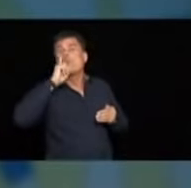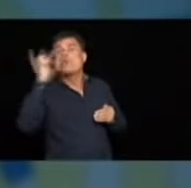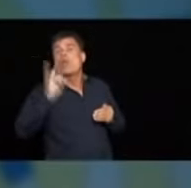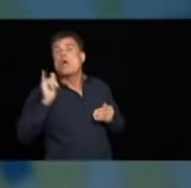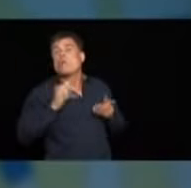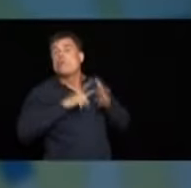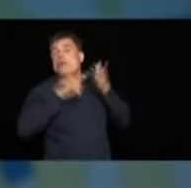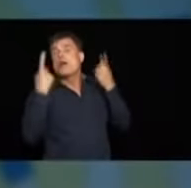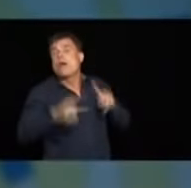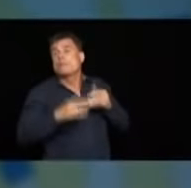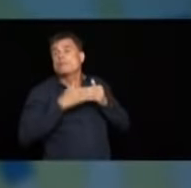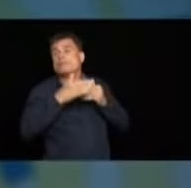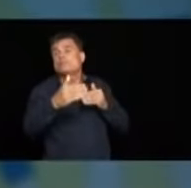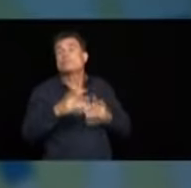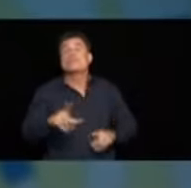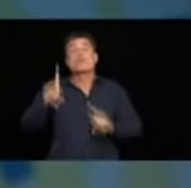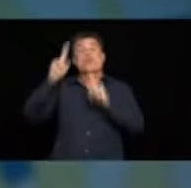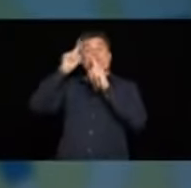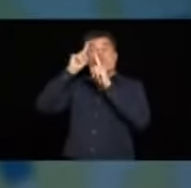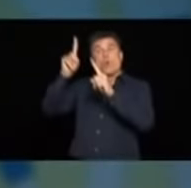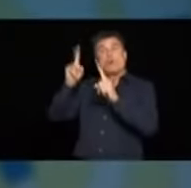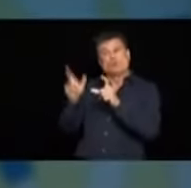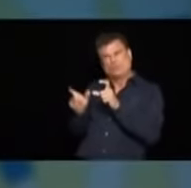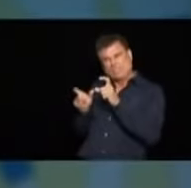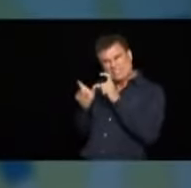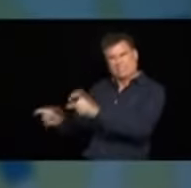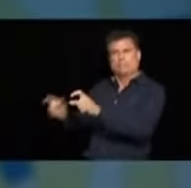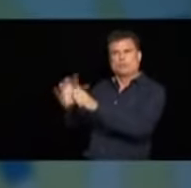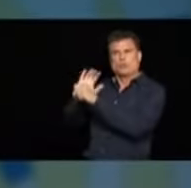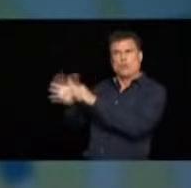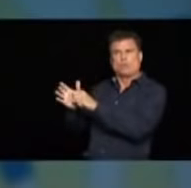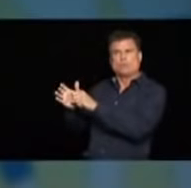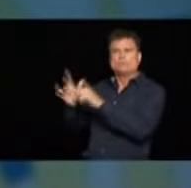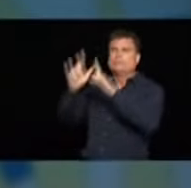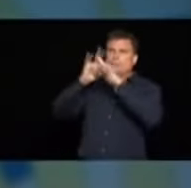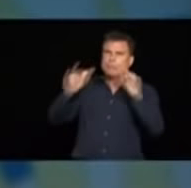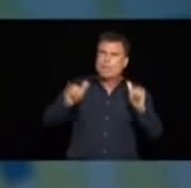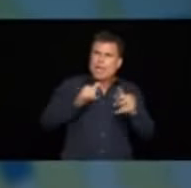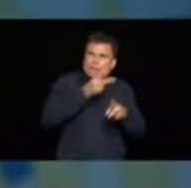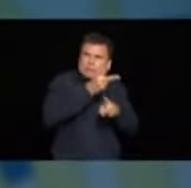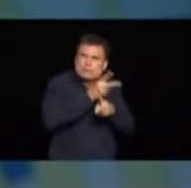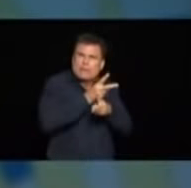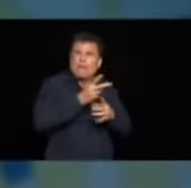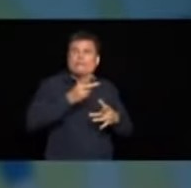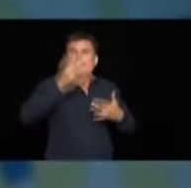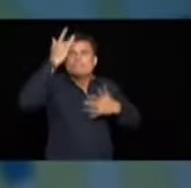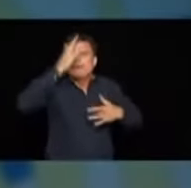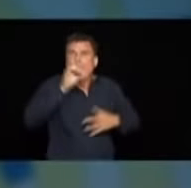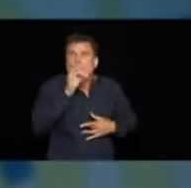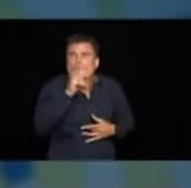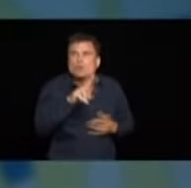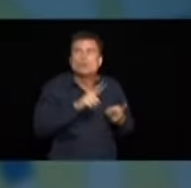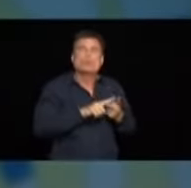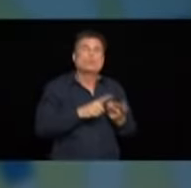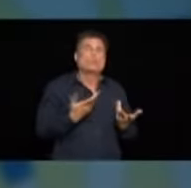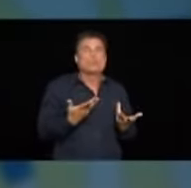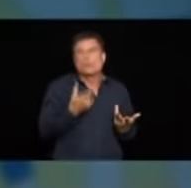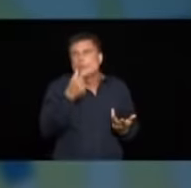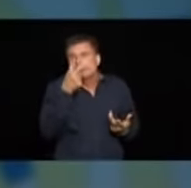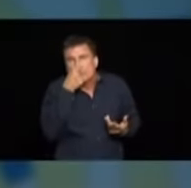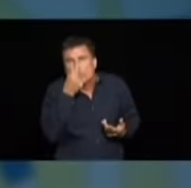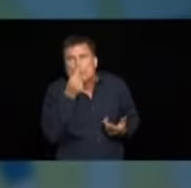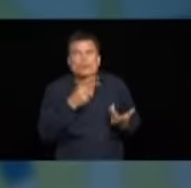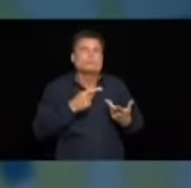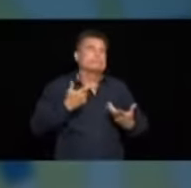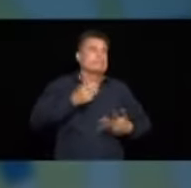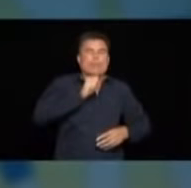efforts, of course, to reduce the transmission of influenza in BC, needless to say, of COVID-19, of ensuring that our long-term